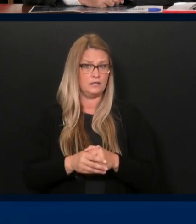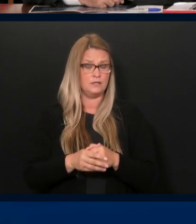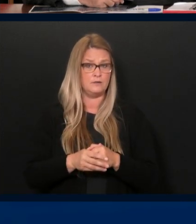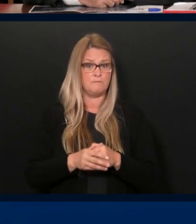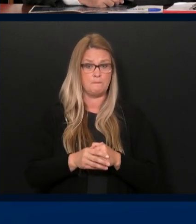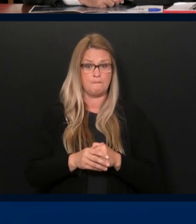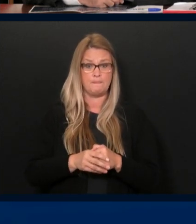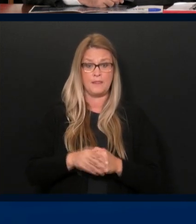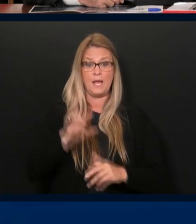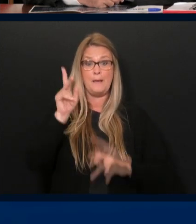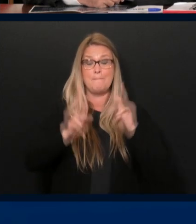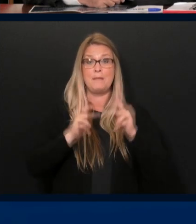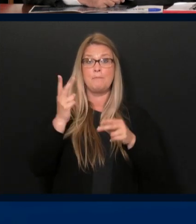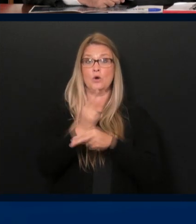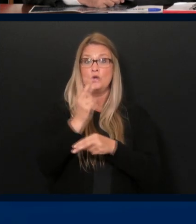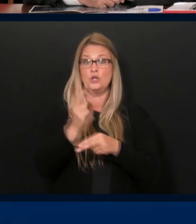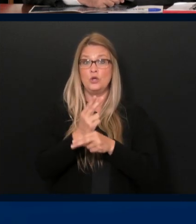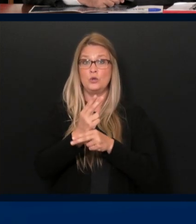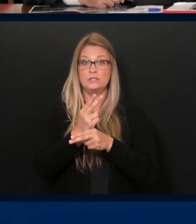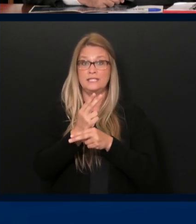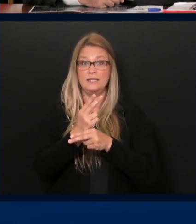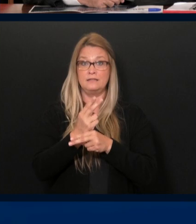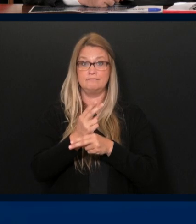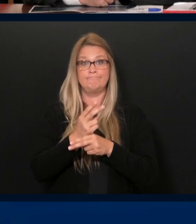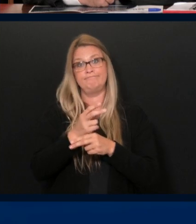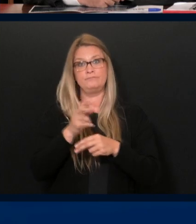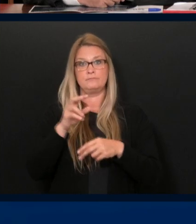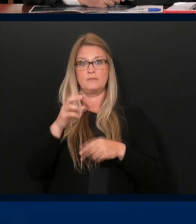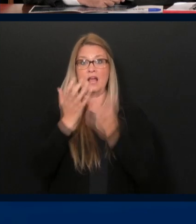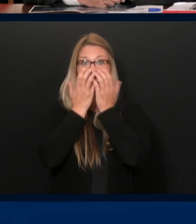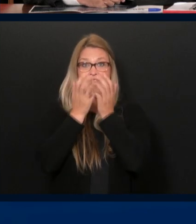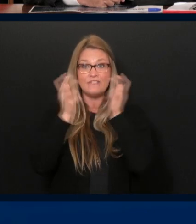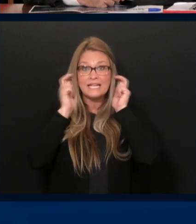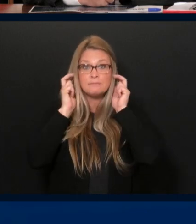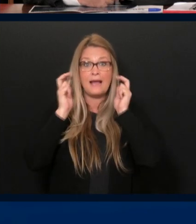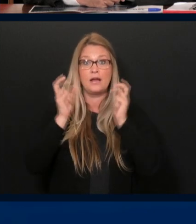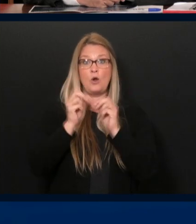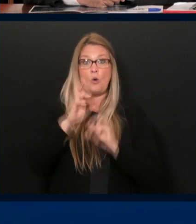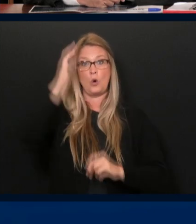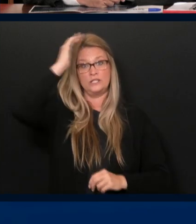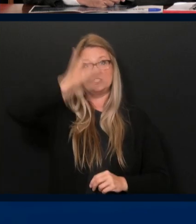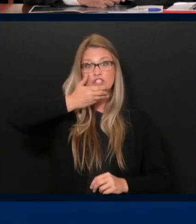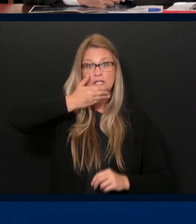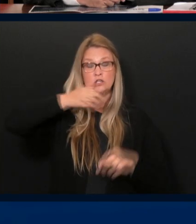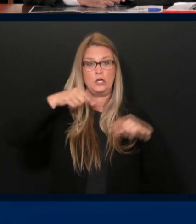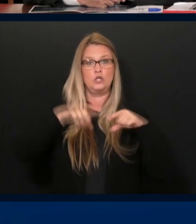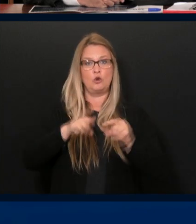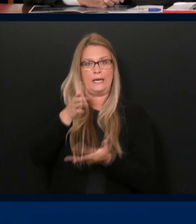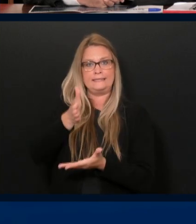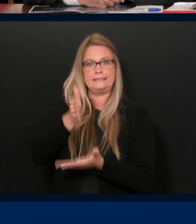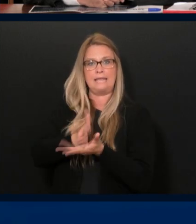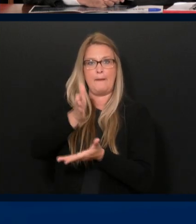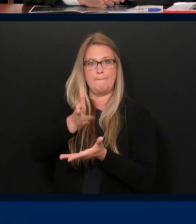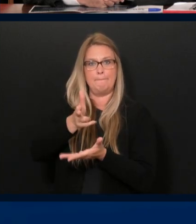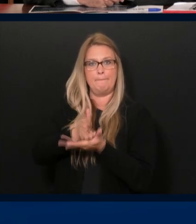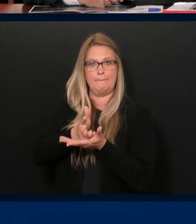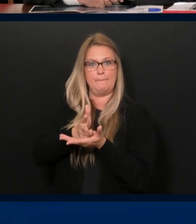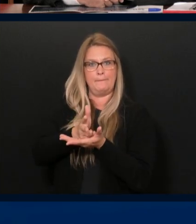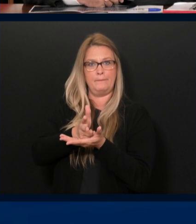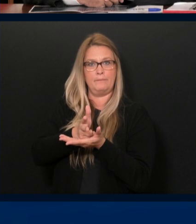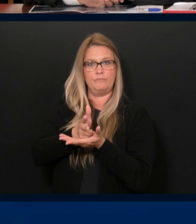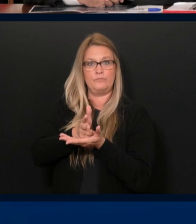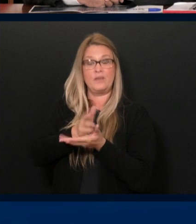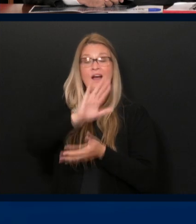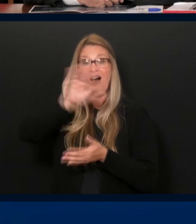riders are encouraged to wear face masks or face shields while stopped. Now, all